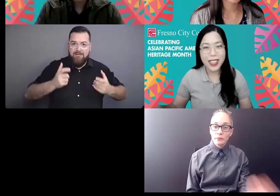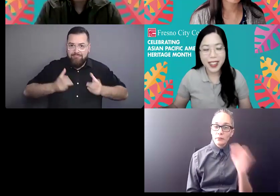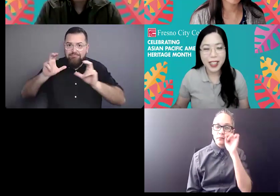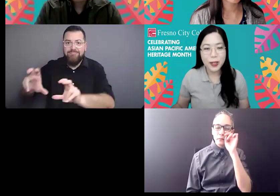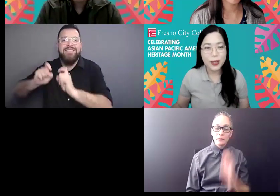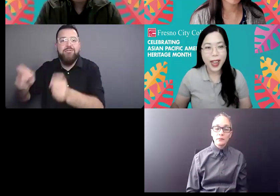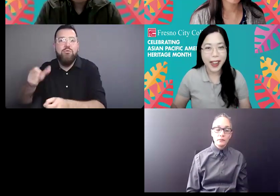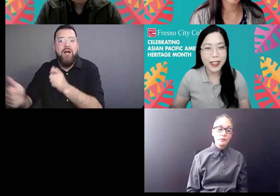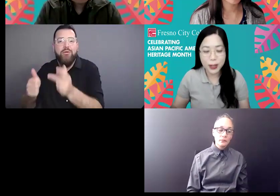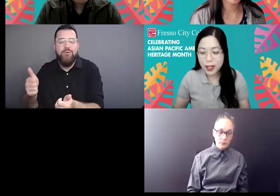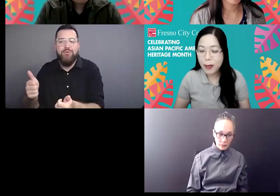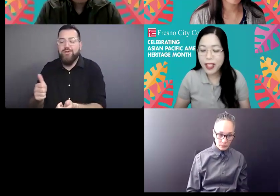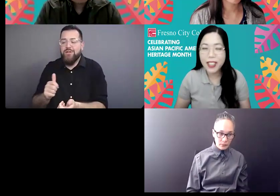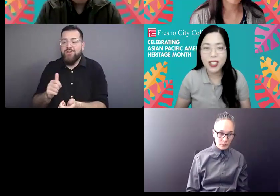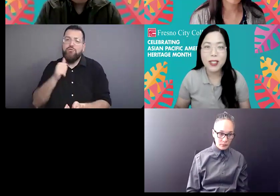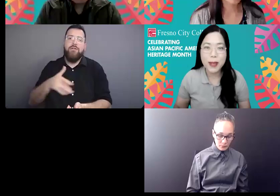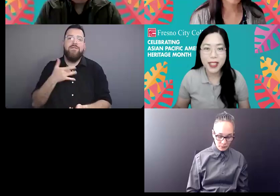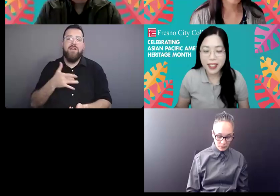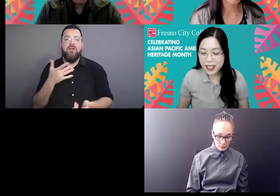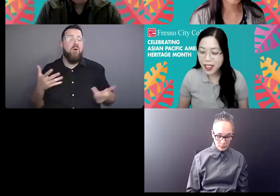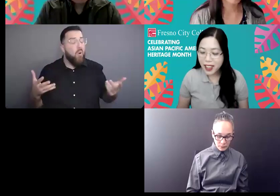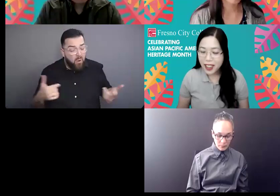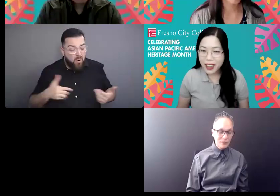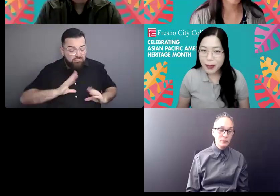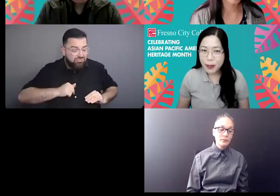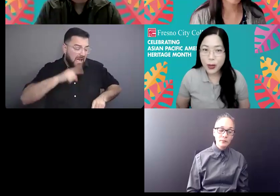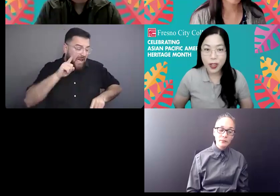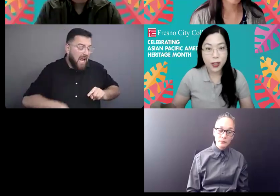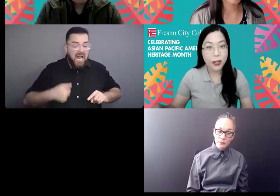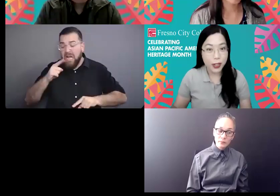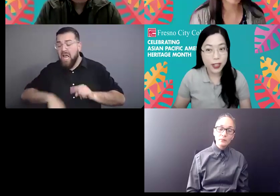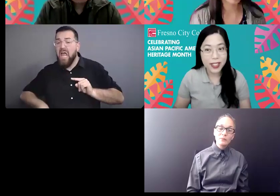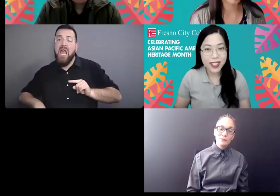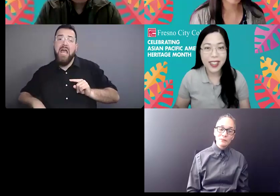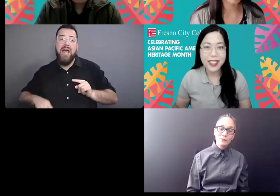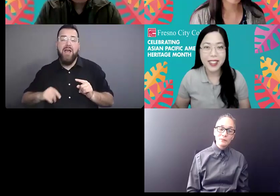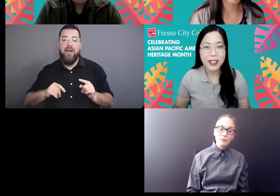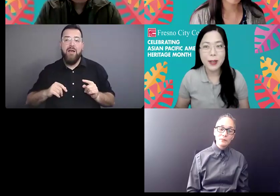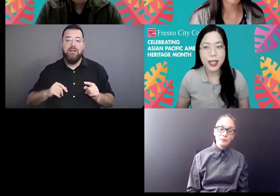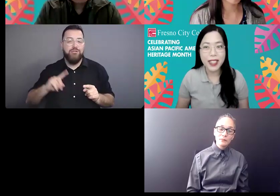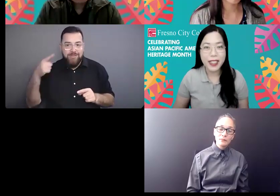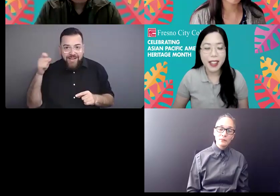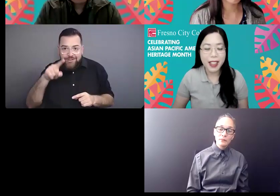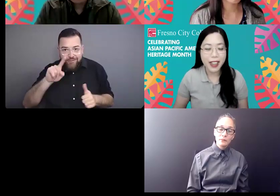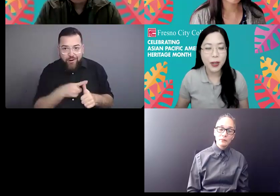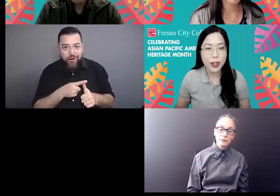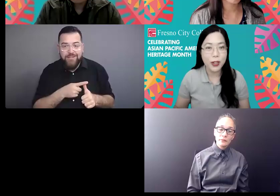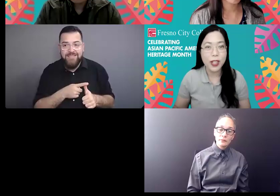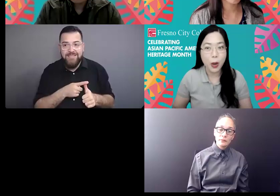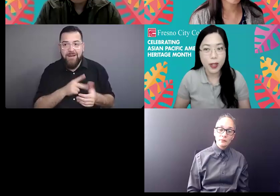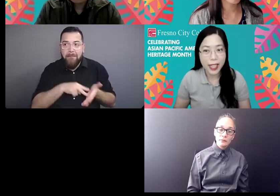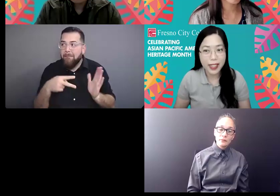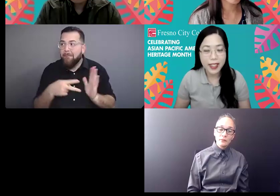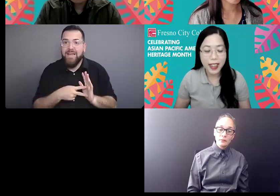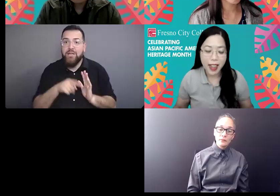Don't think that you can't do something just because you're the first doesn't mean that you're